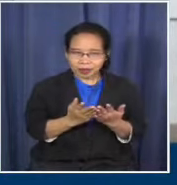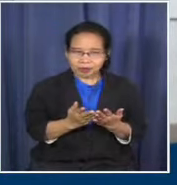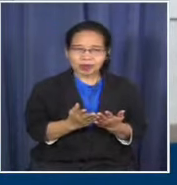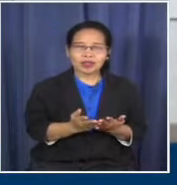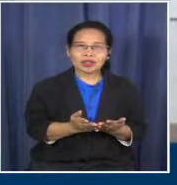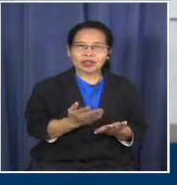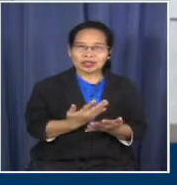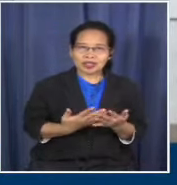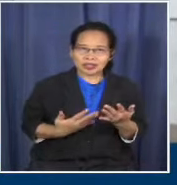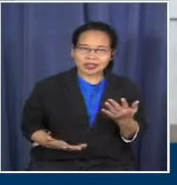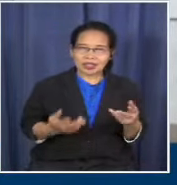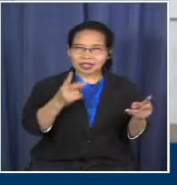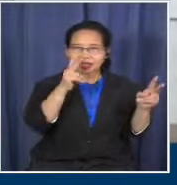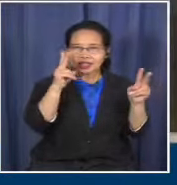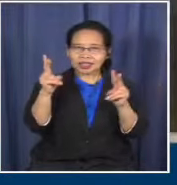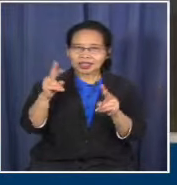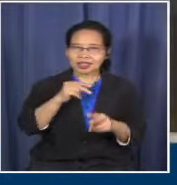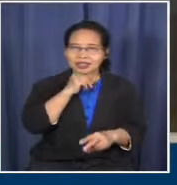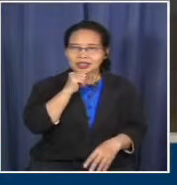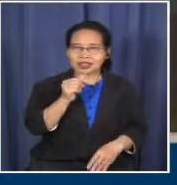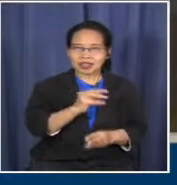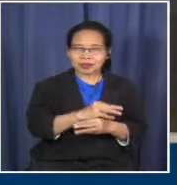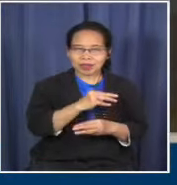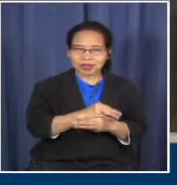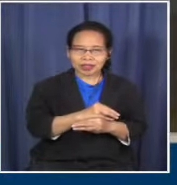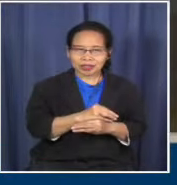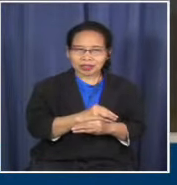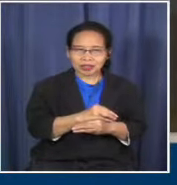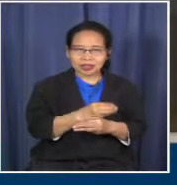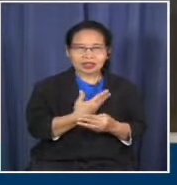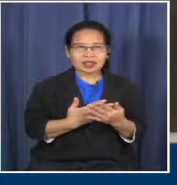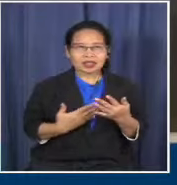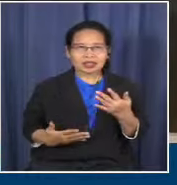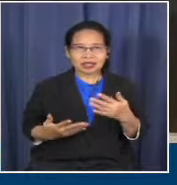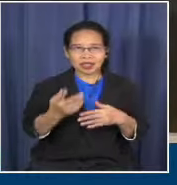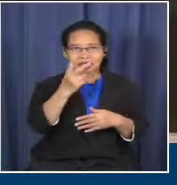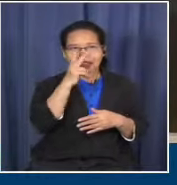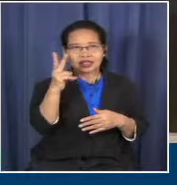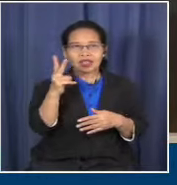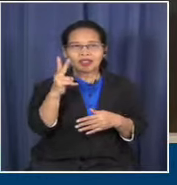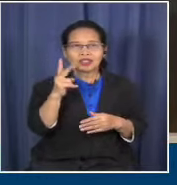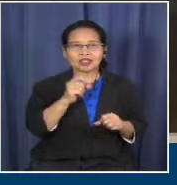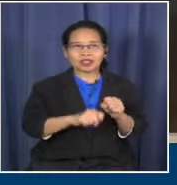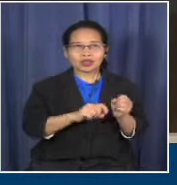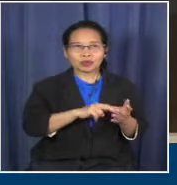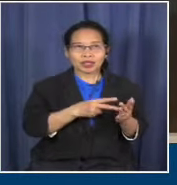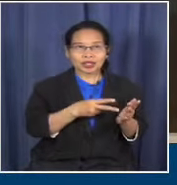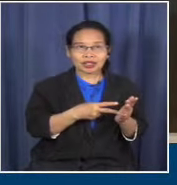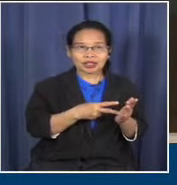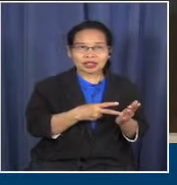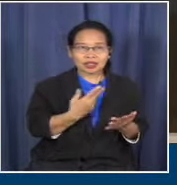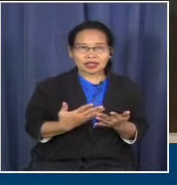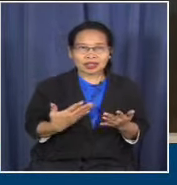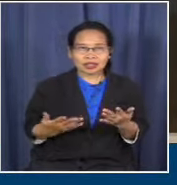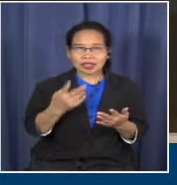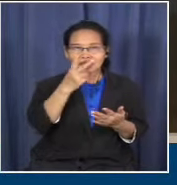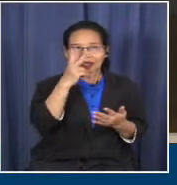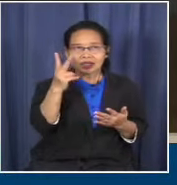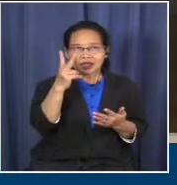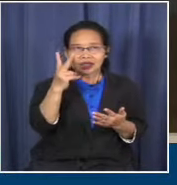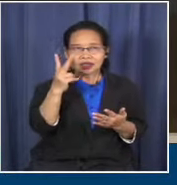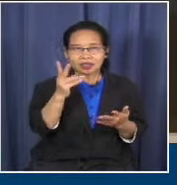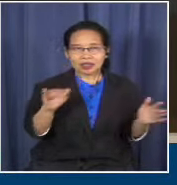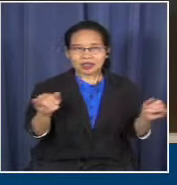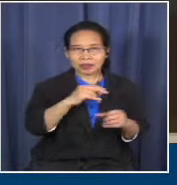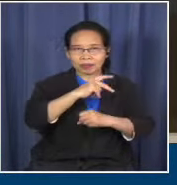ang bagay na nakikita. The Bible says that the visible things